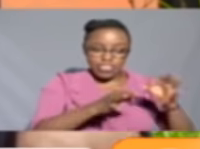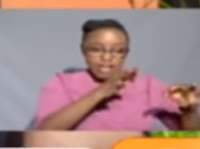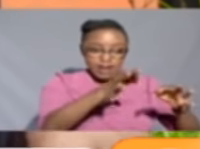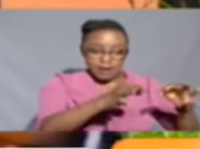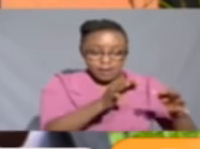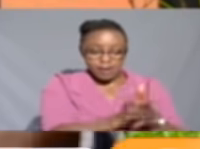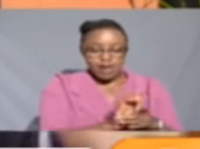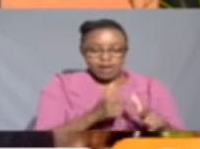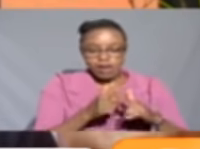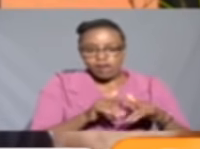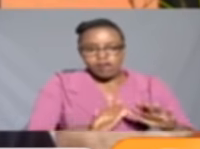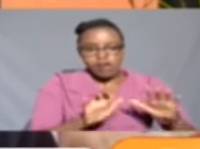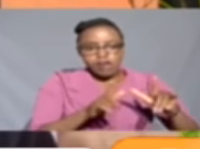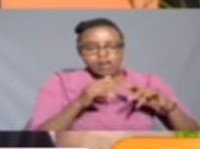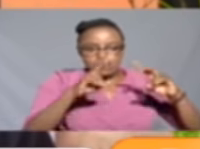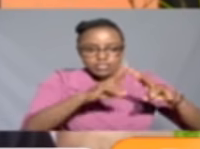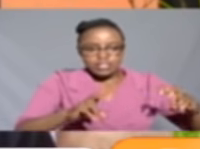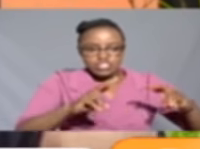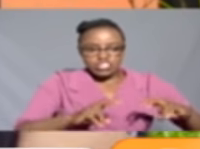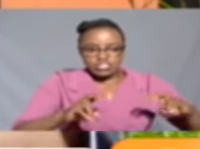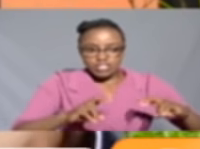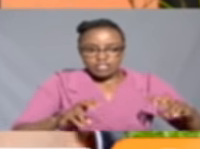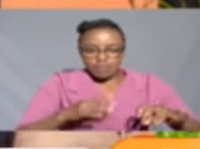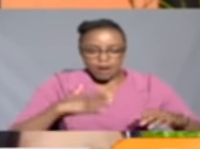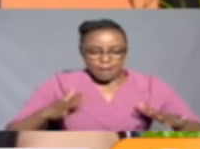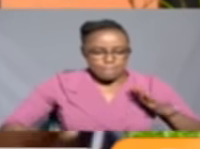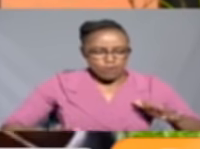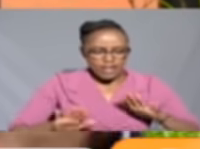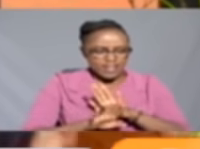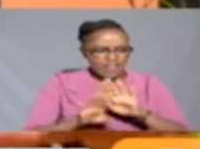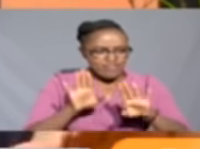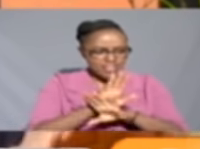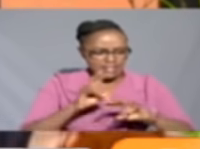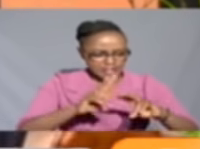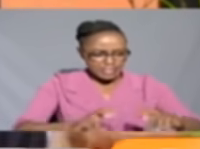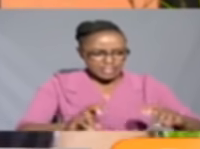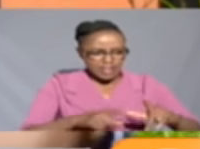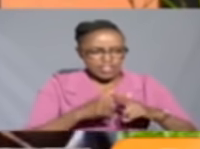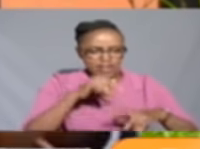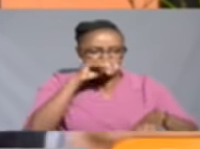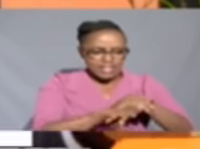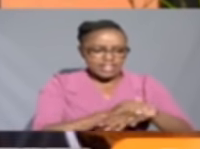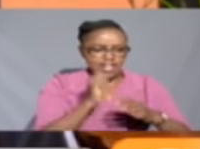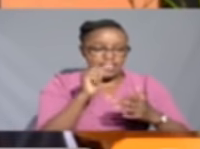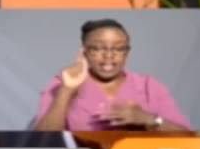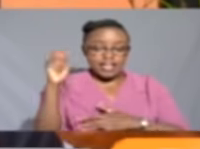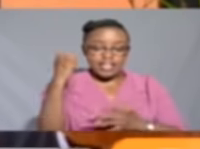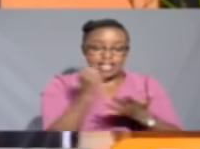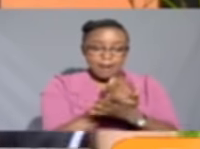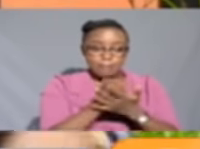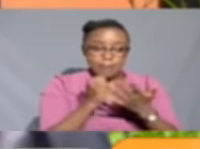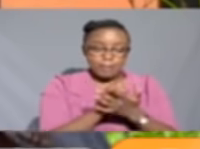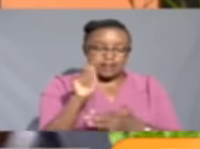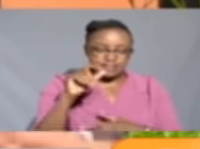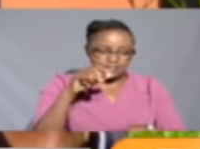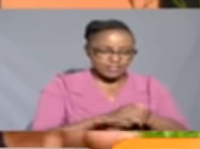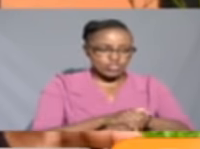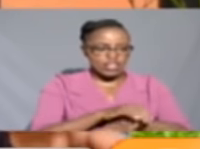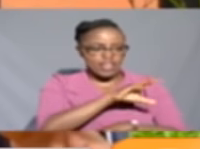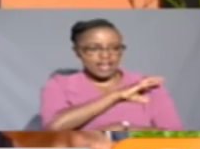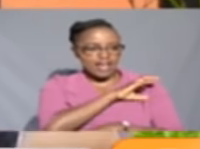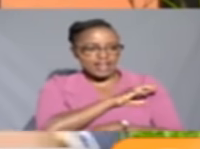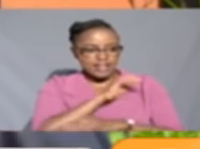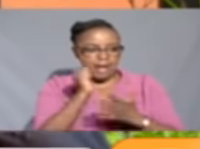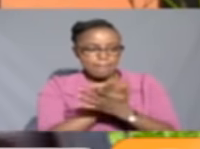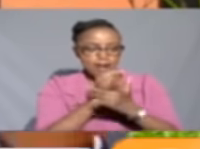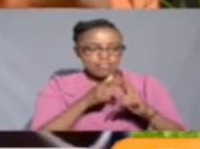the ground, searched my pocket everywhere, took the Kenyan passport, took the Canadian passport, put